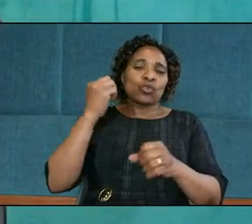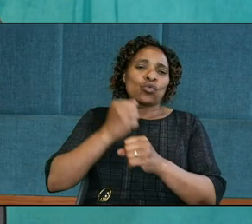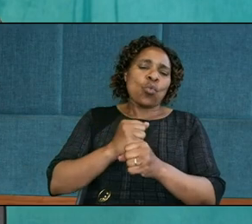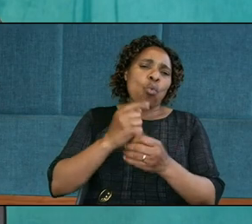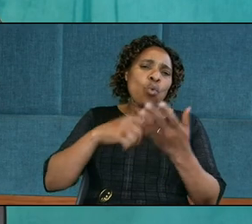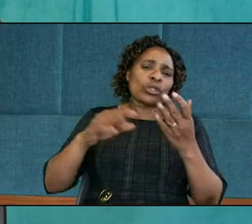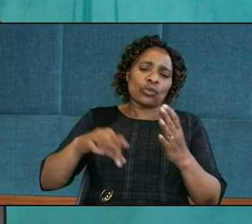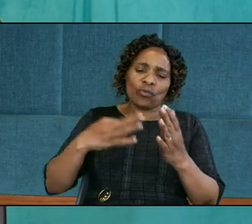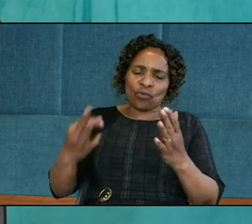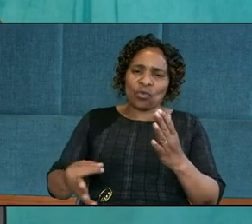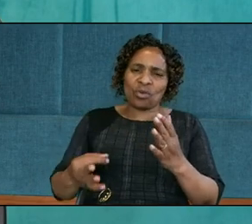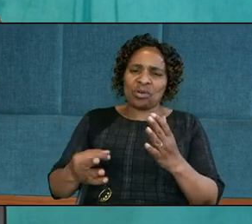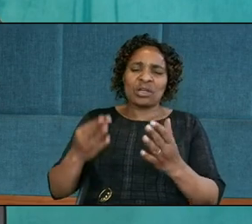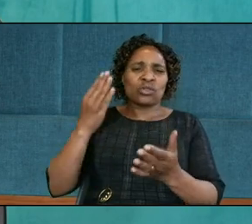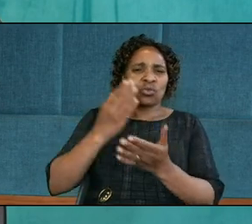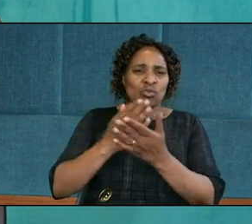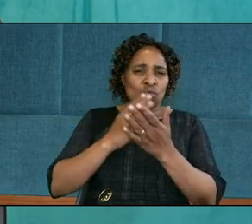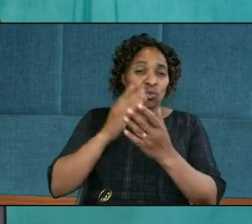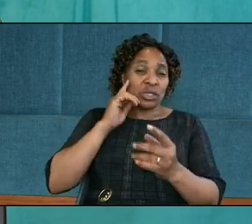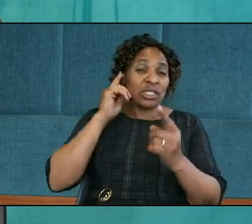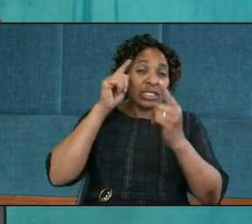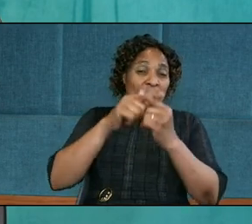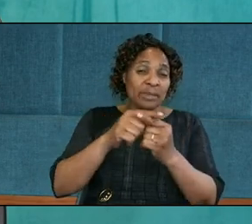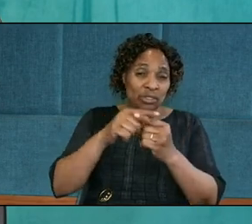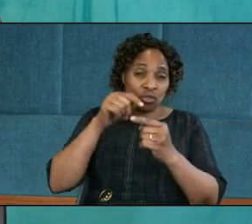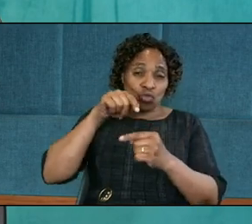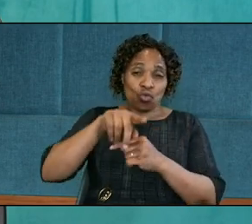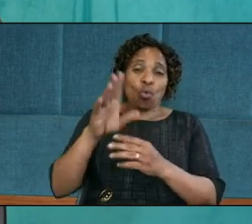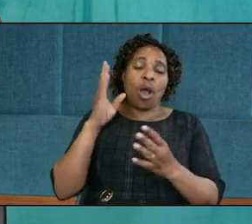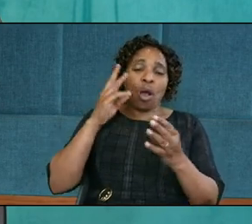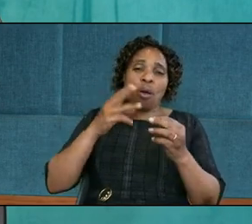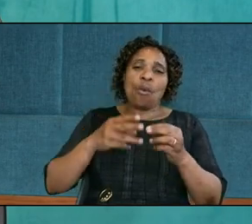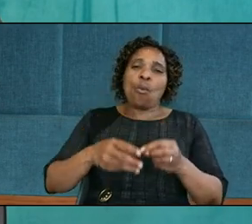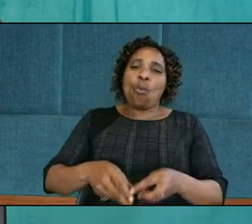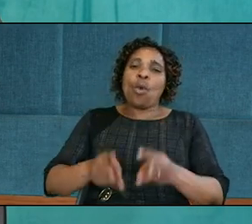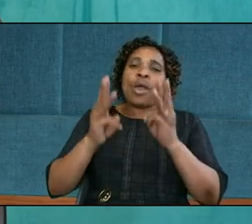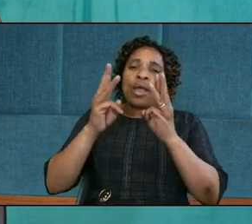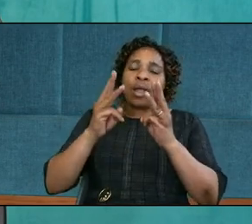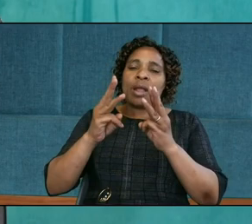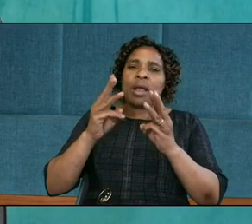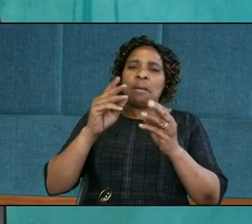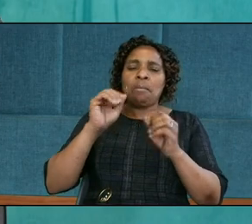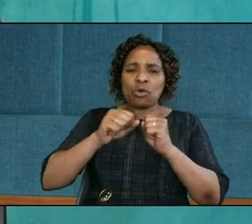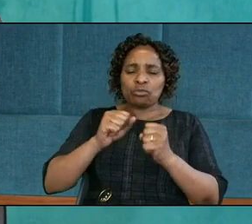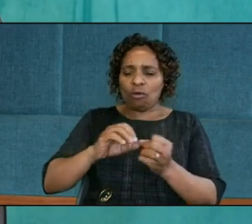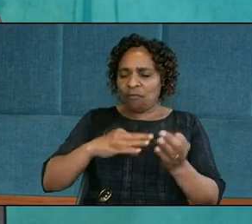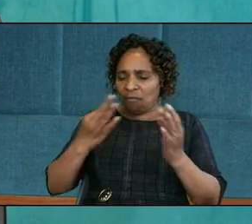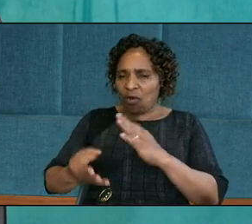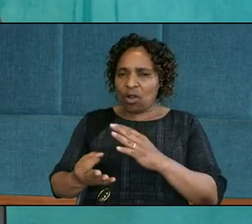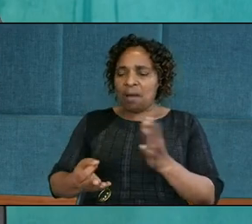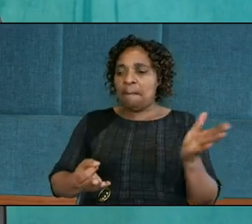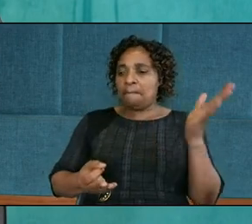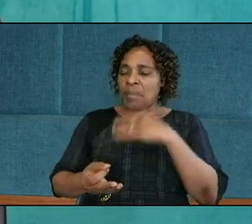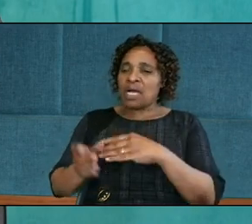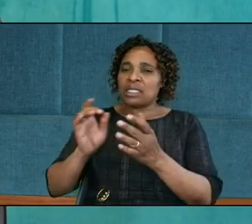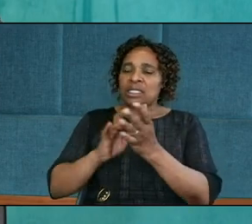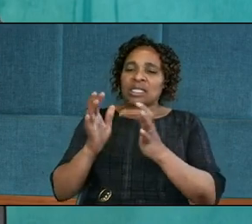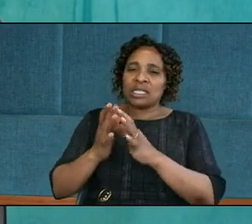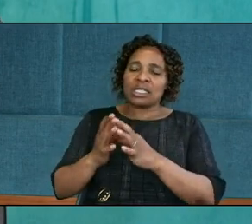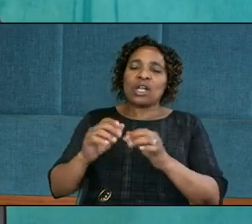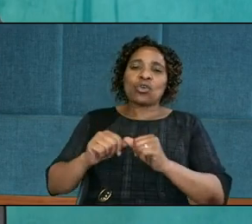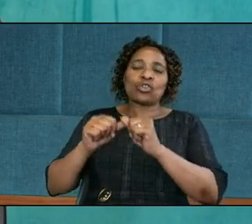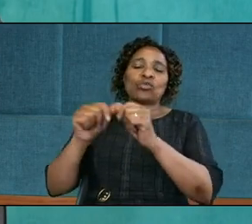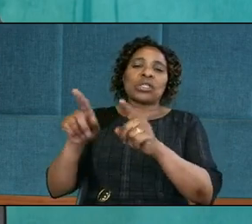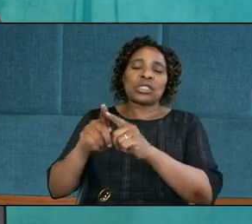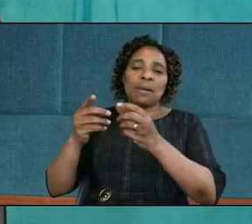fall is what really determines. Because you might fall and I might come back to Jesus, or I might fall and continue on the same